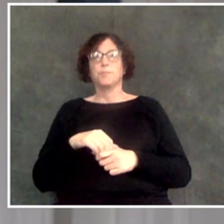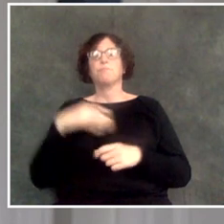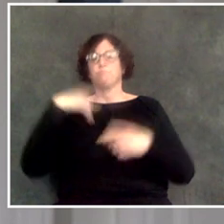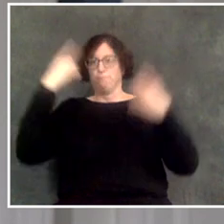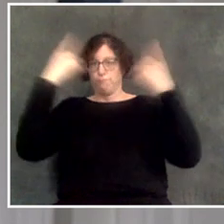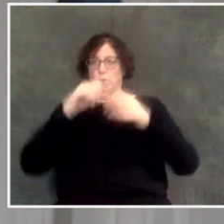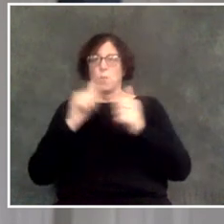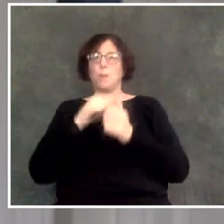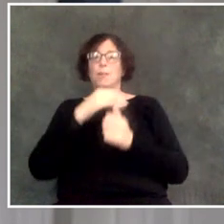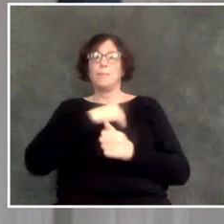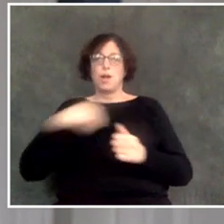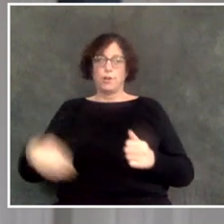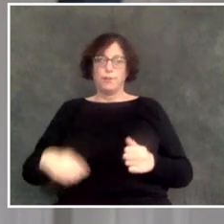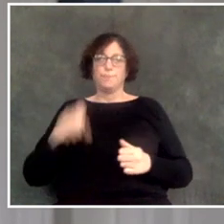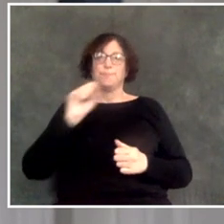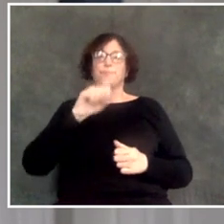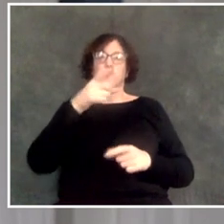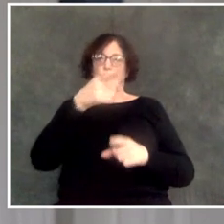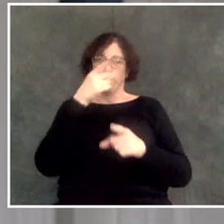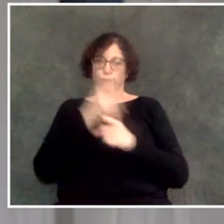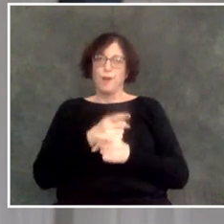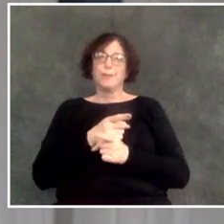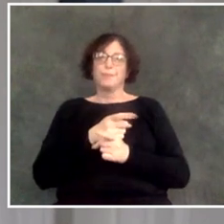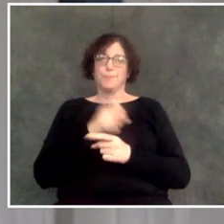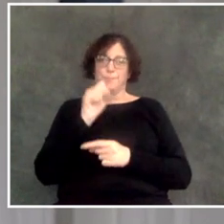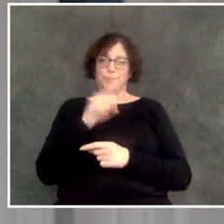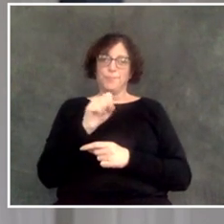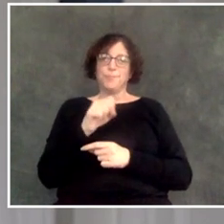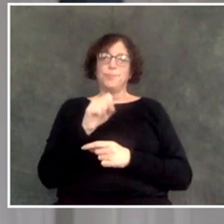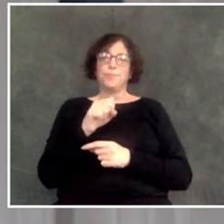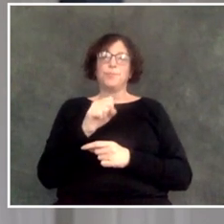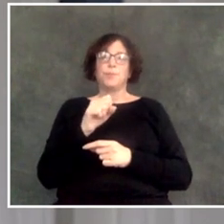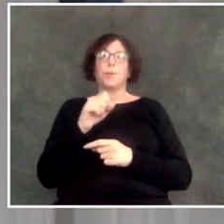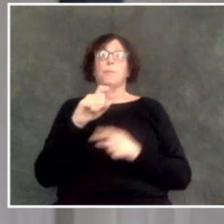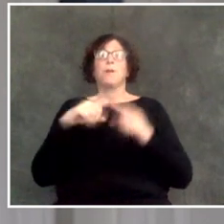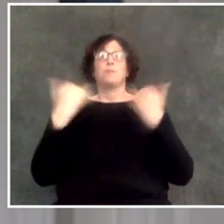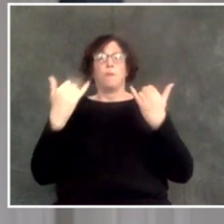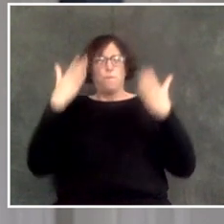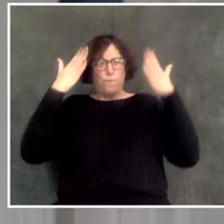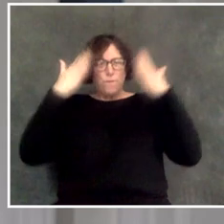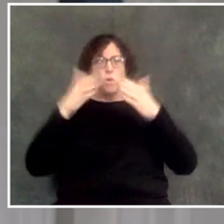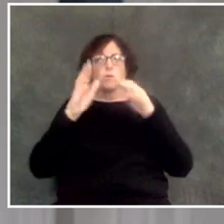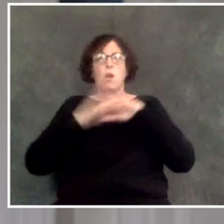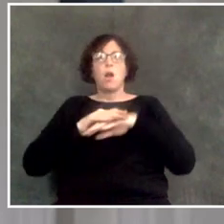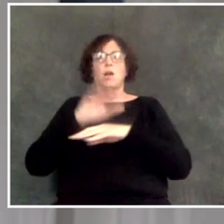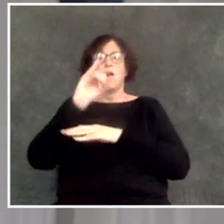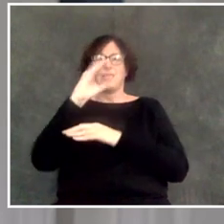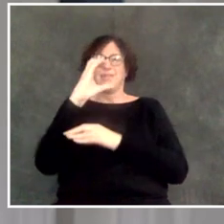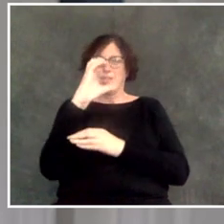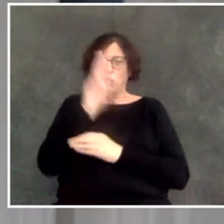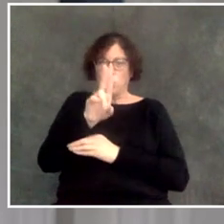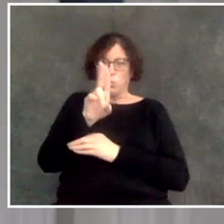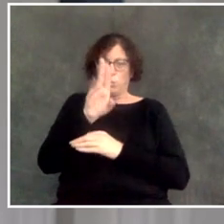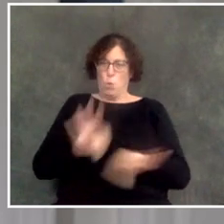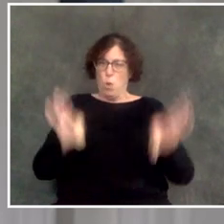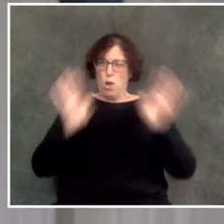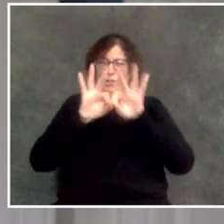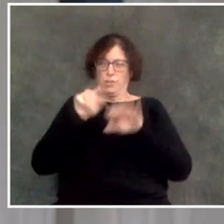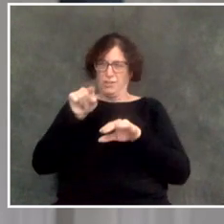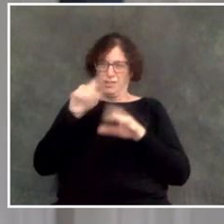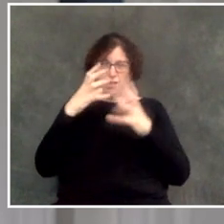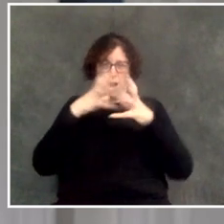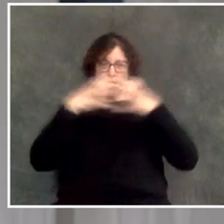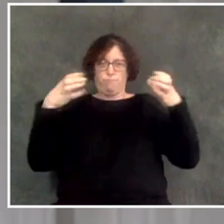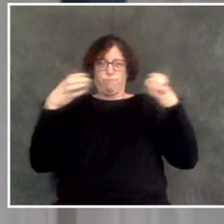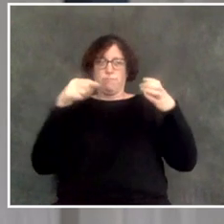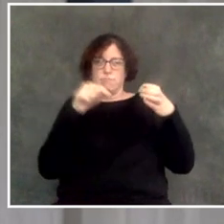care unit. So a good example, Elmhurst, right at the forefront of this pandemic in New York City, had